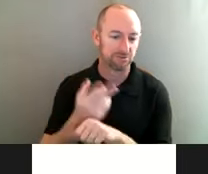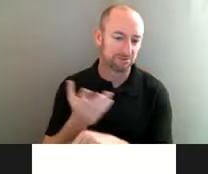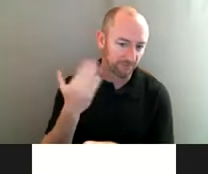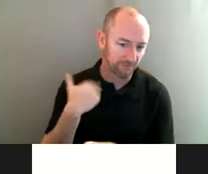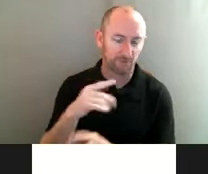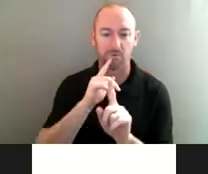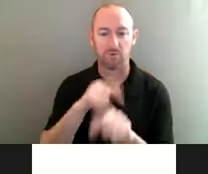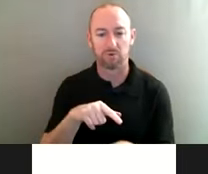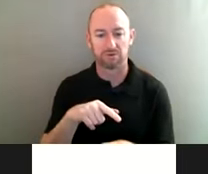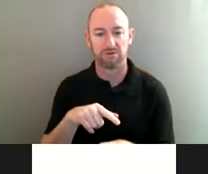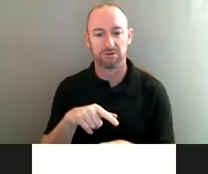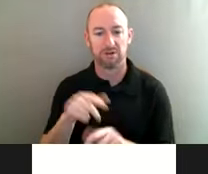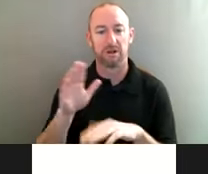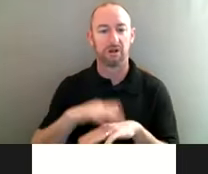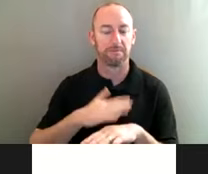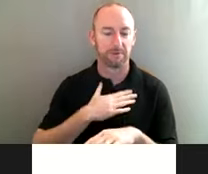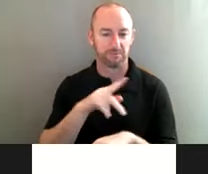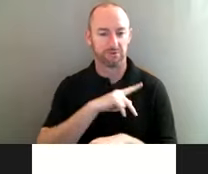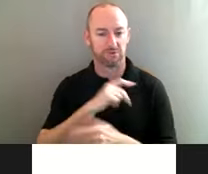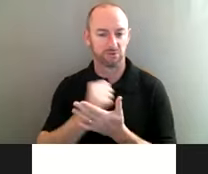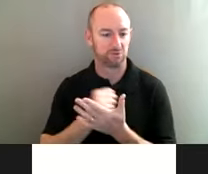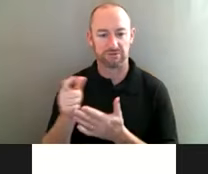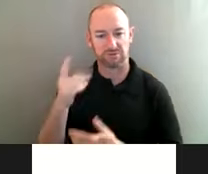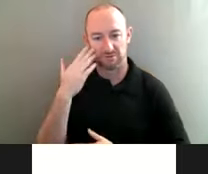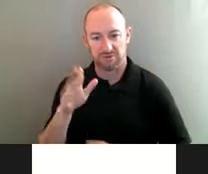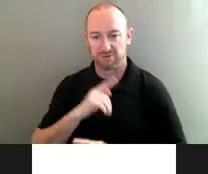order these and put them on my personal credit card so she wouldn't know about